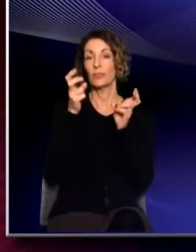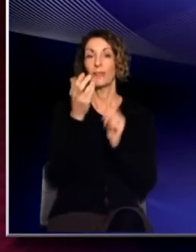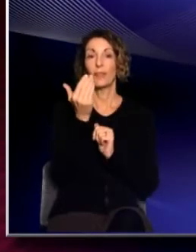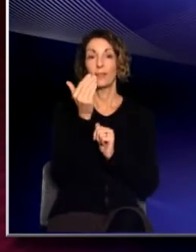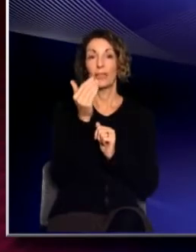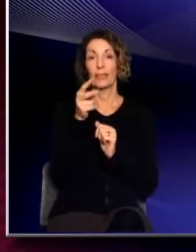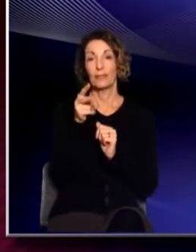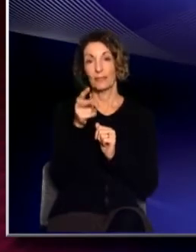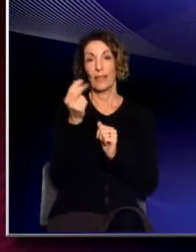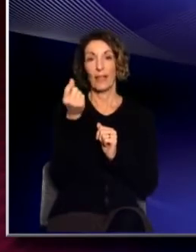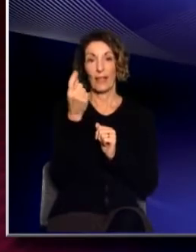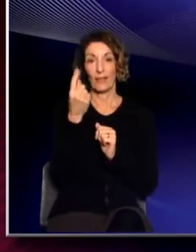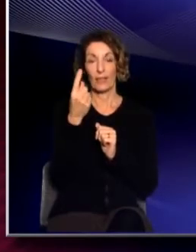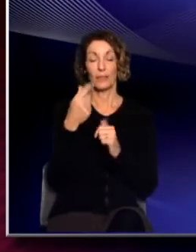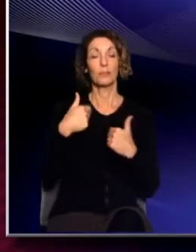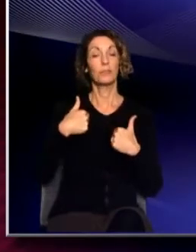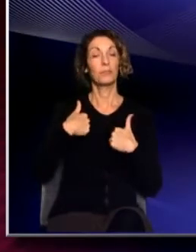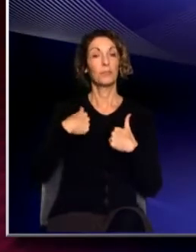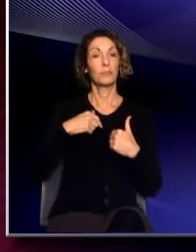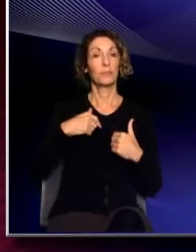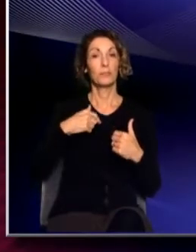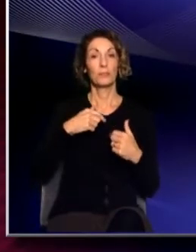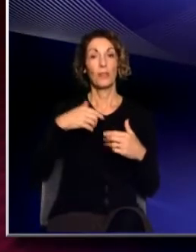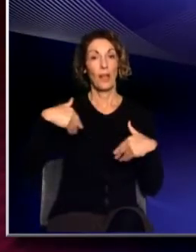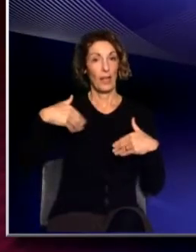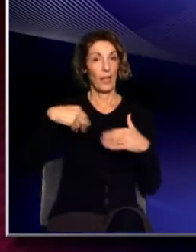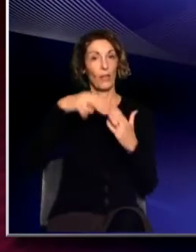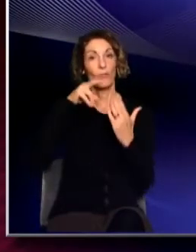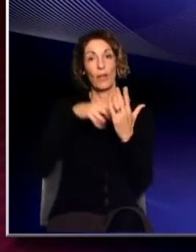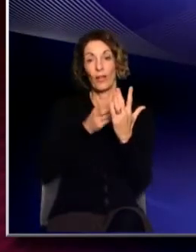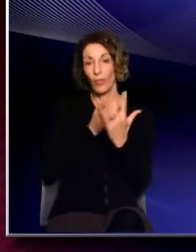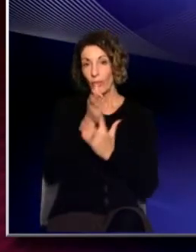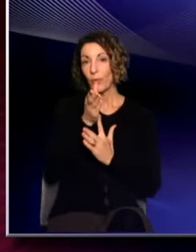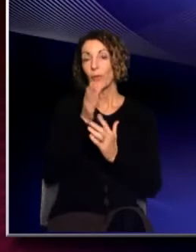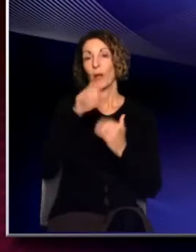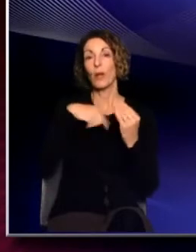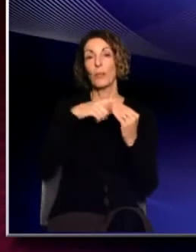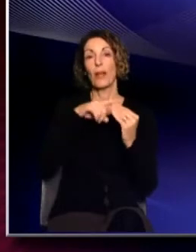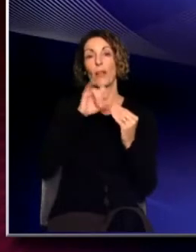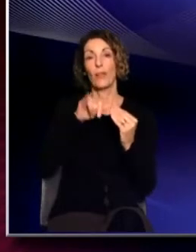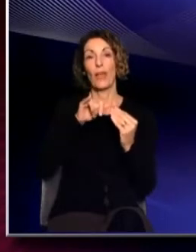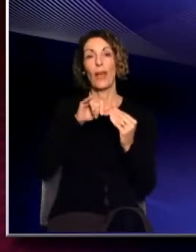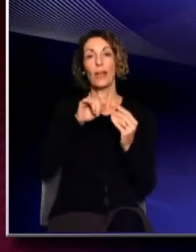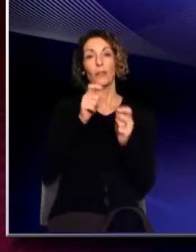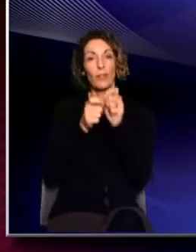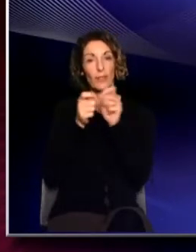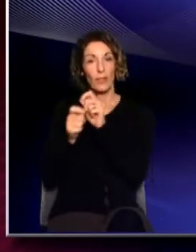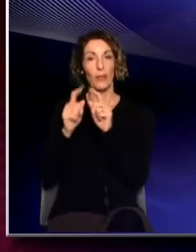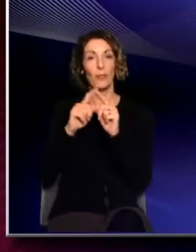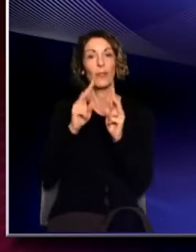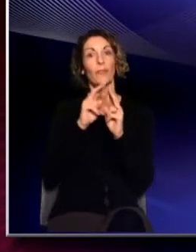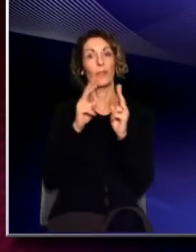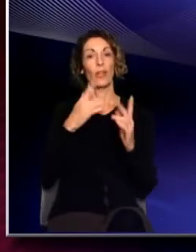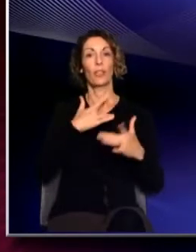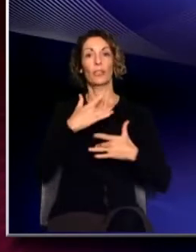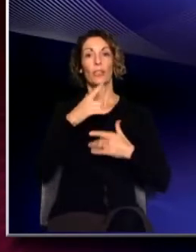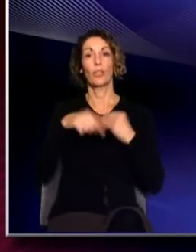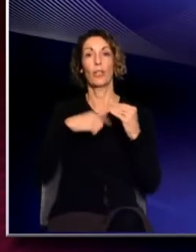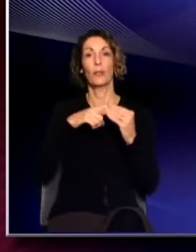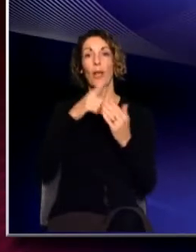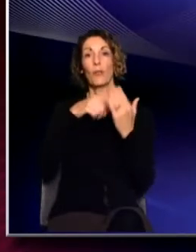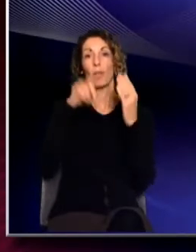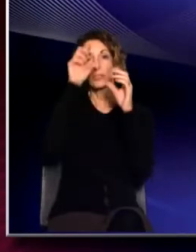11. I have not read thoroughly about this revision yet, but I am really concerned of what